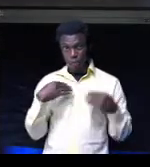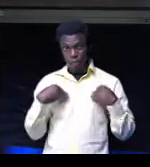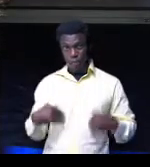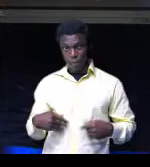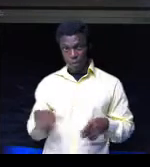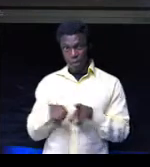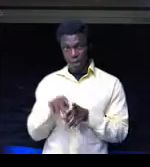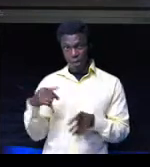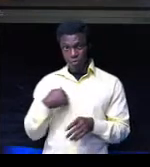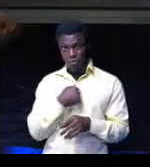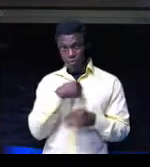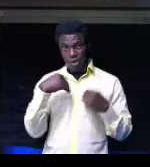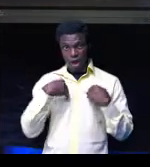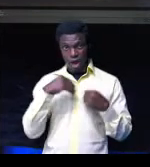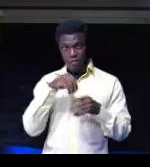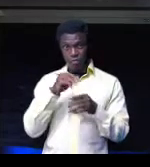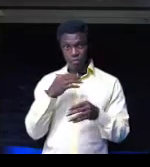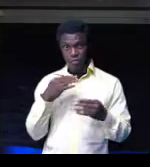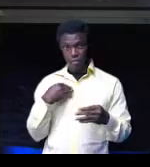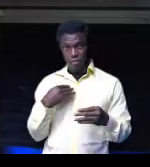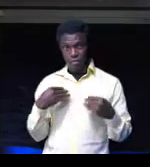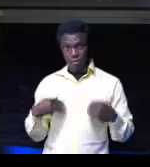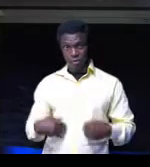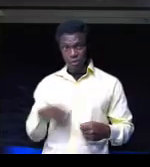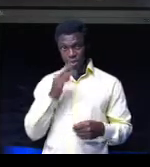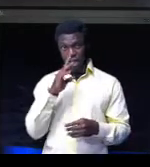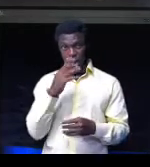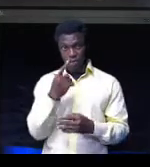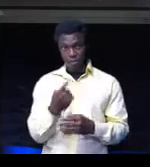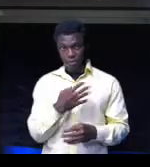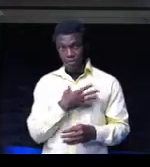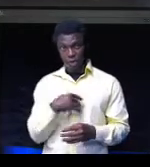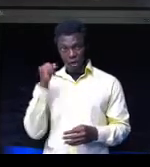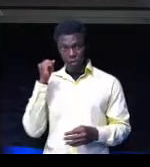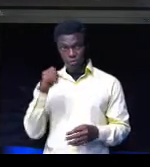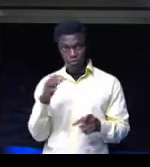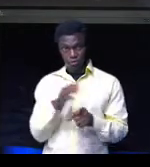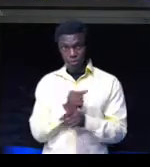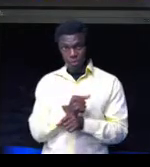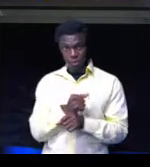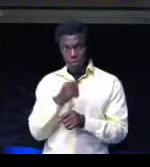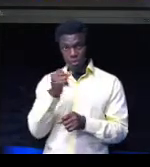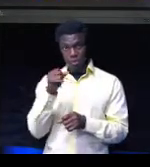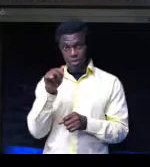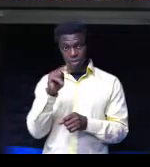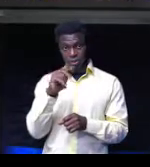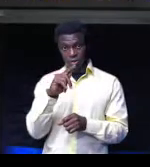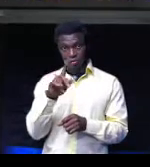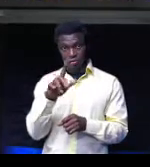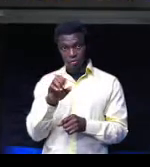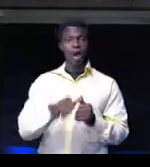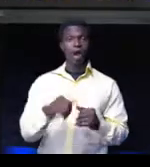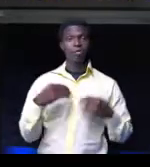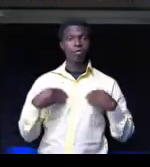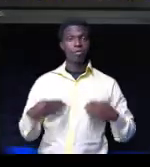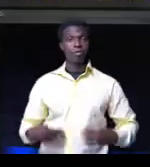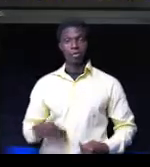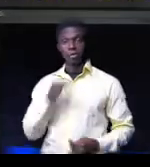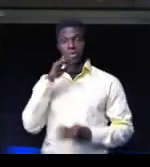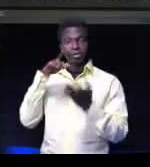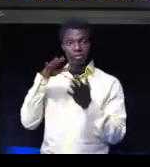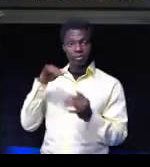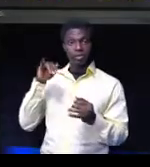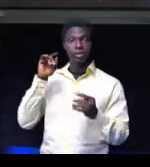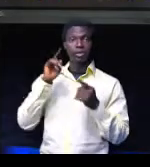in nobody, they are singular and should take verbs in the singular. Example, everybody